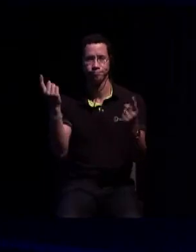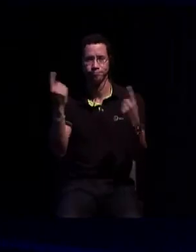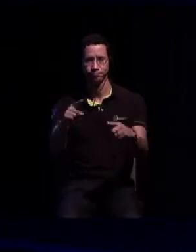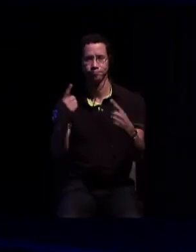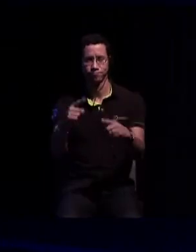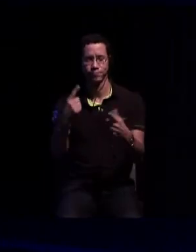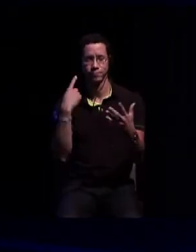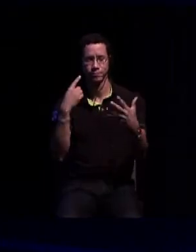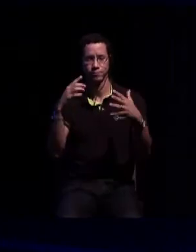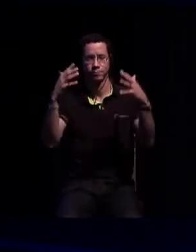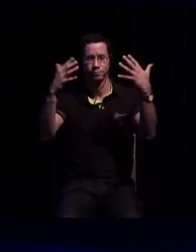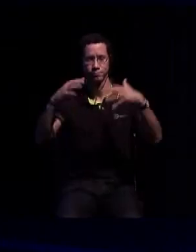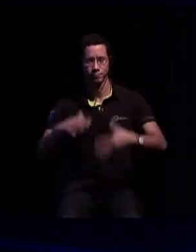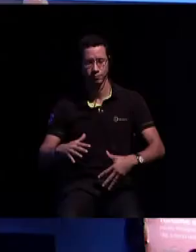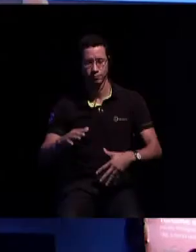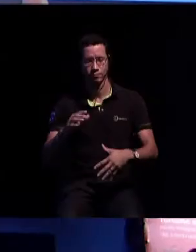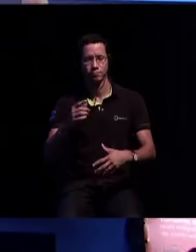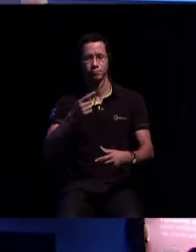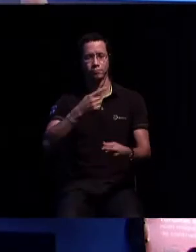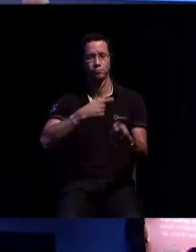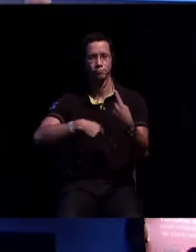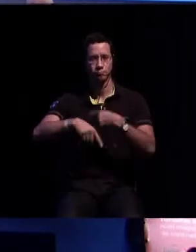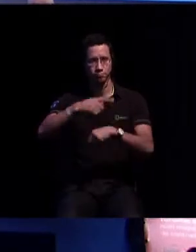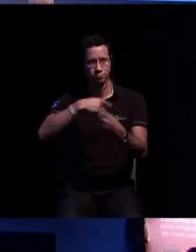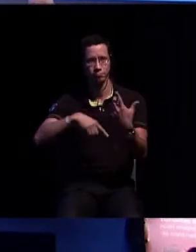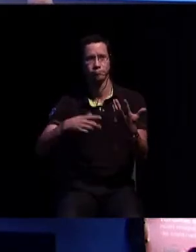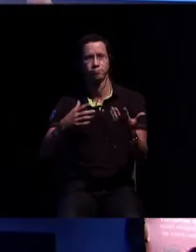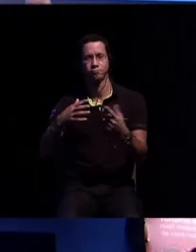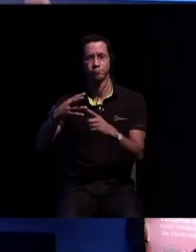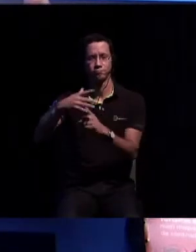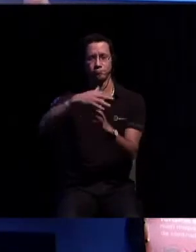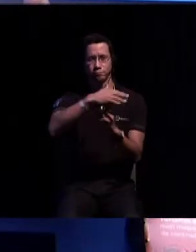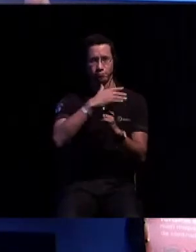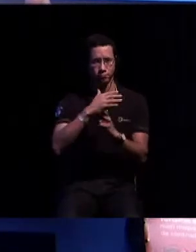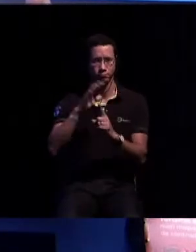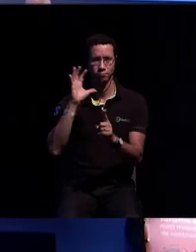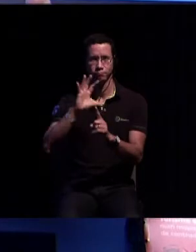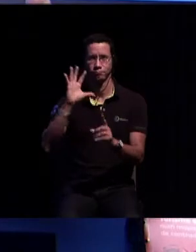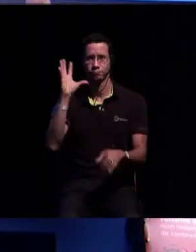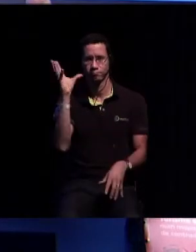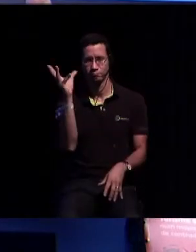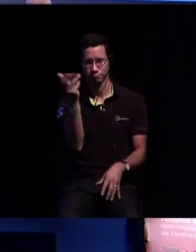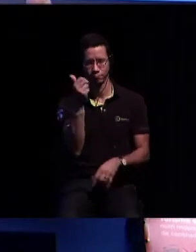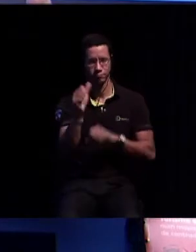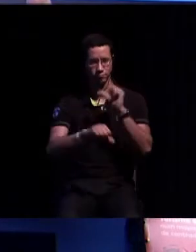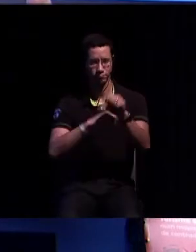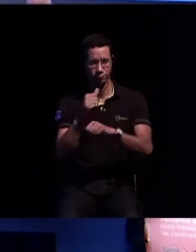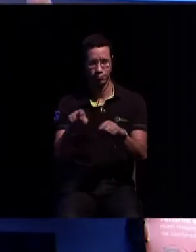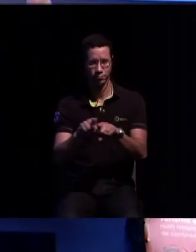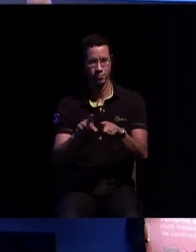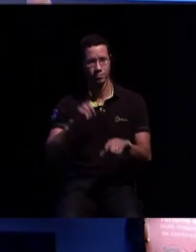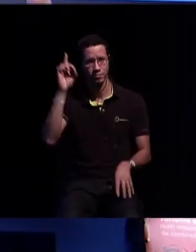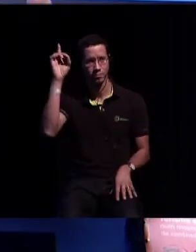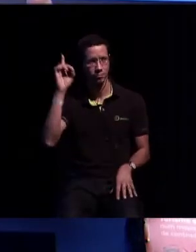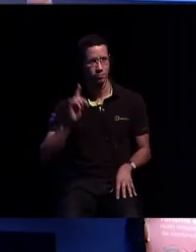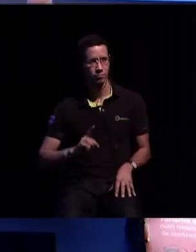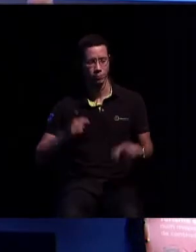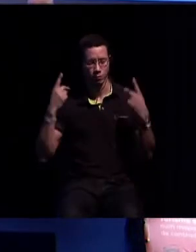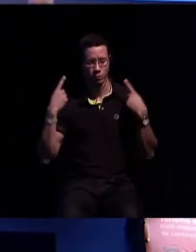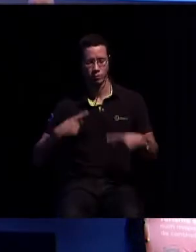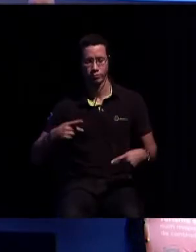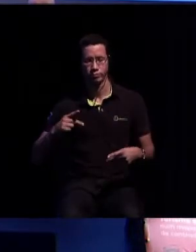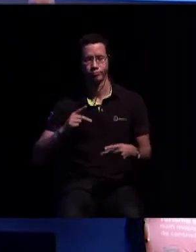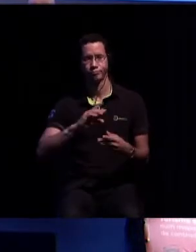biodiversity, impacting climate change, and violating human rights. So I'm very much concerned about